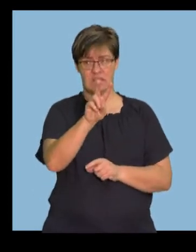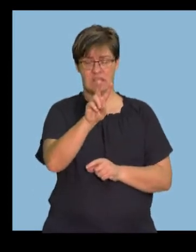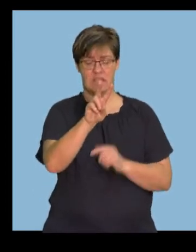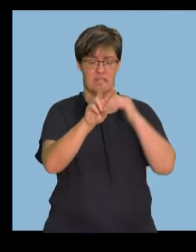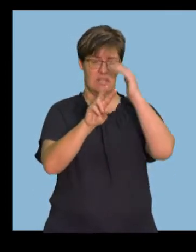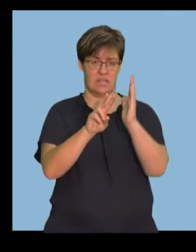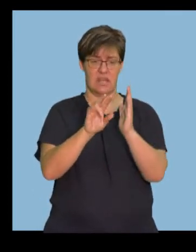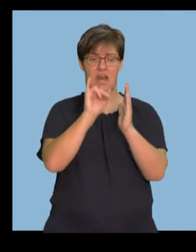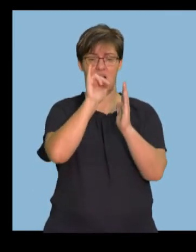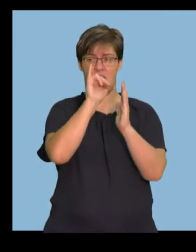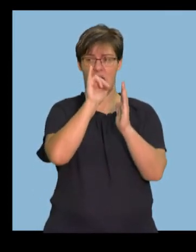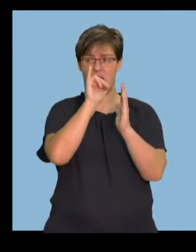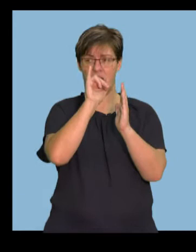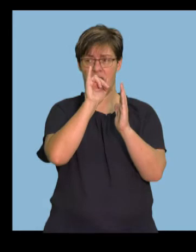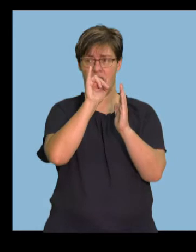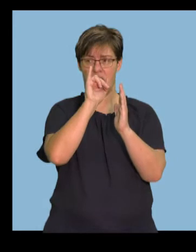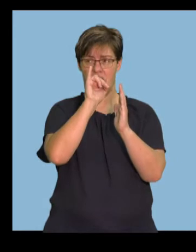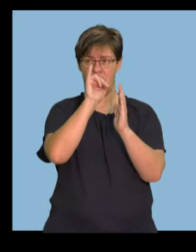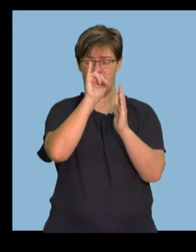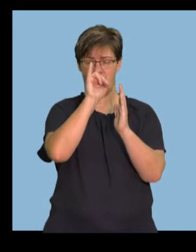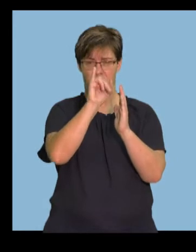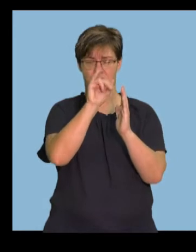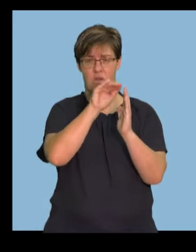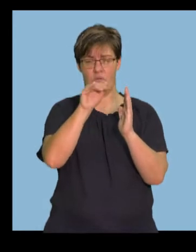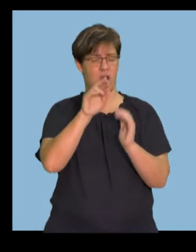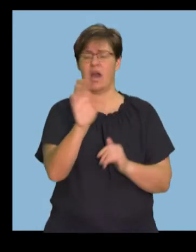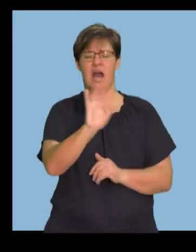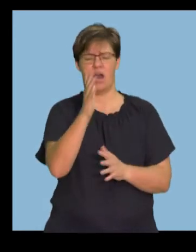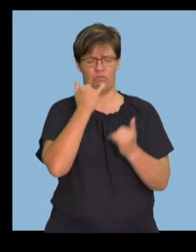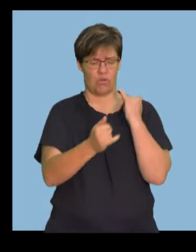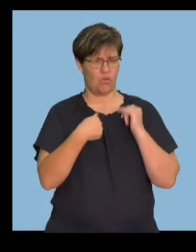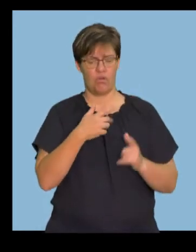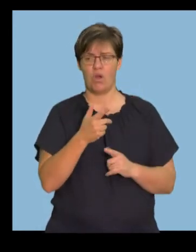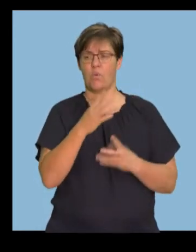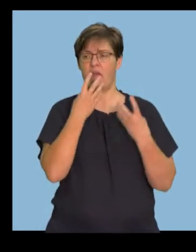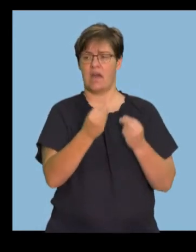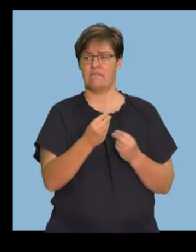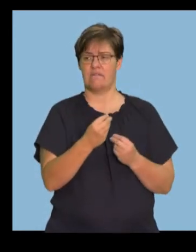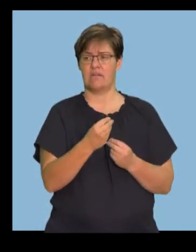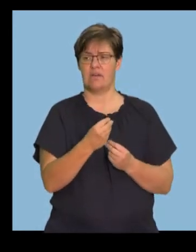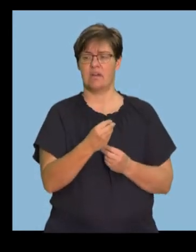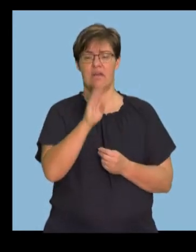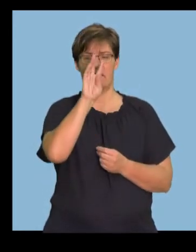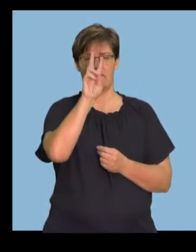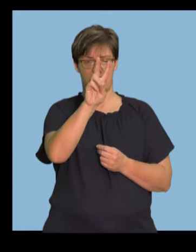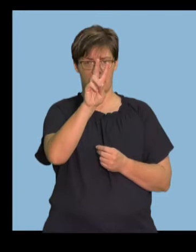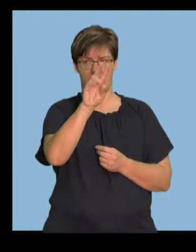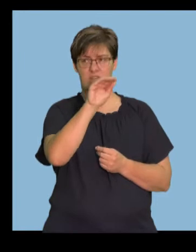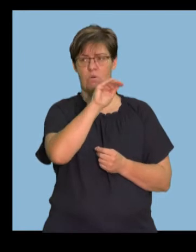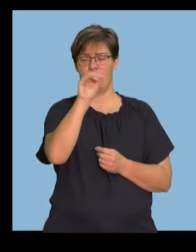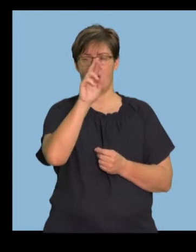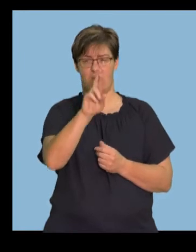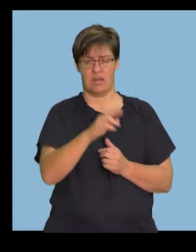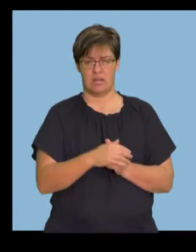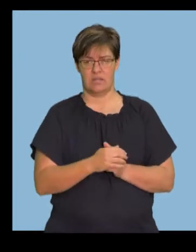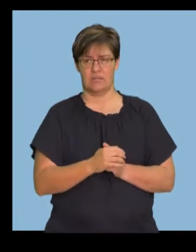have I over, we'll have V over R instead, okay? So we'll have V over R, just to correct that,